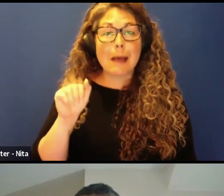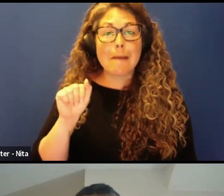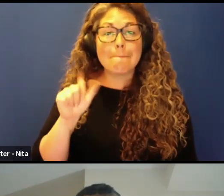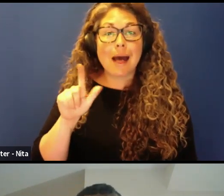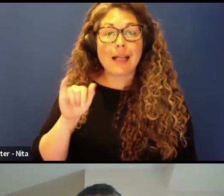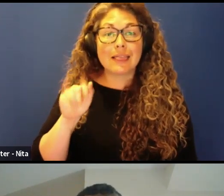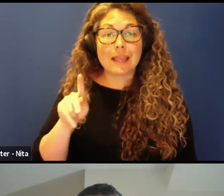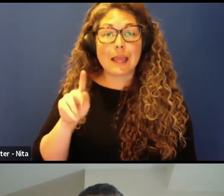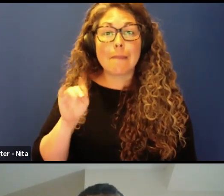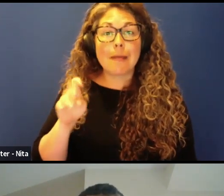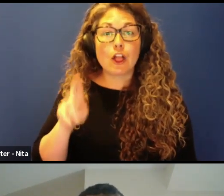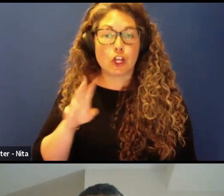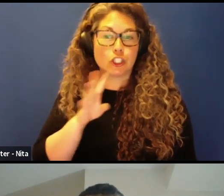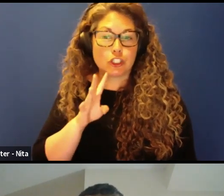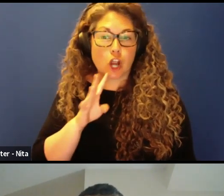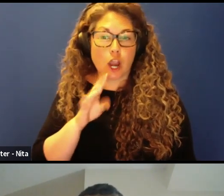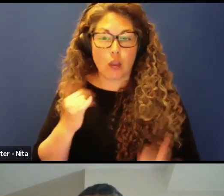Okay.